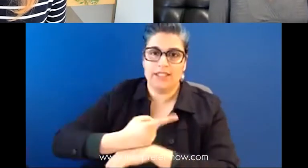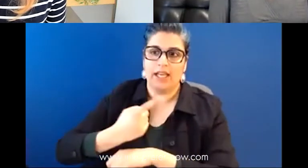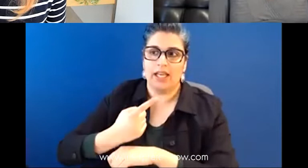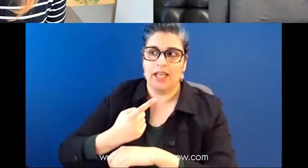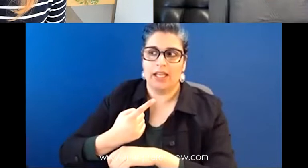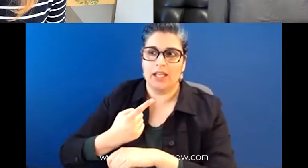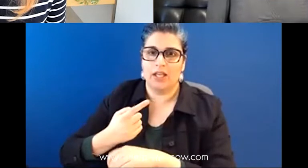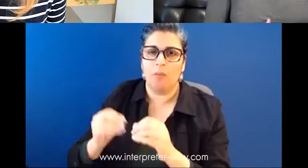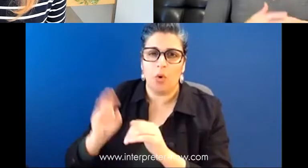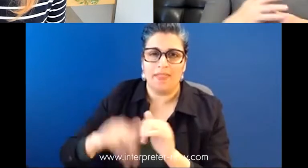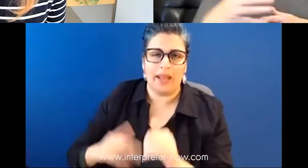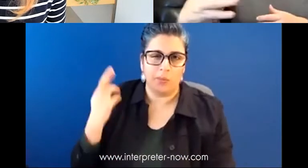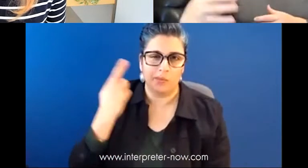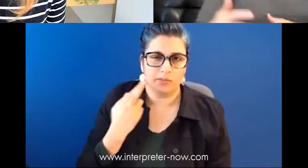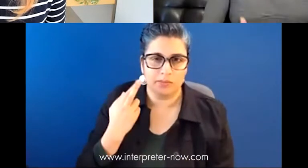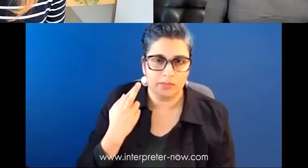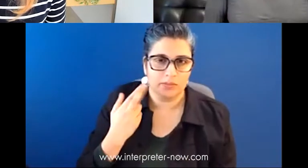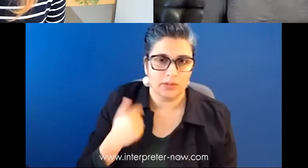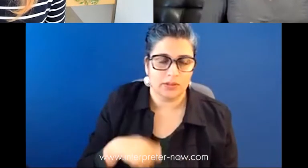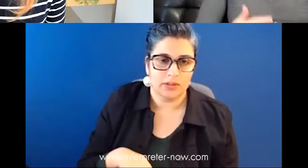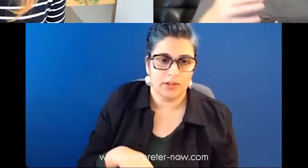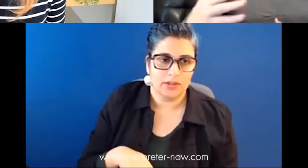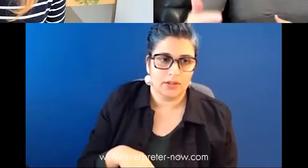appreciated. Just that